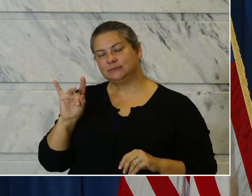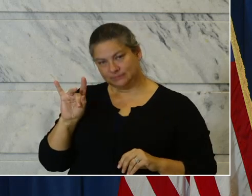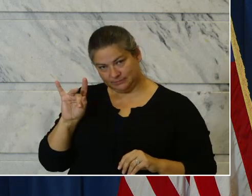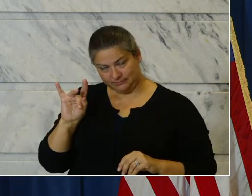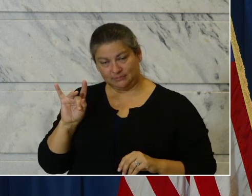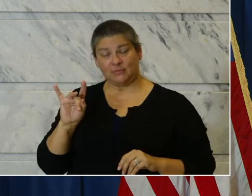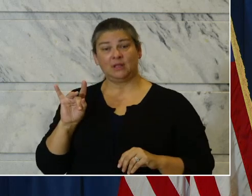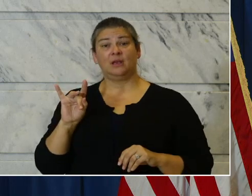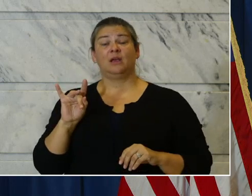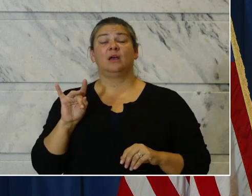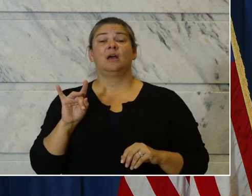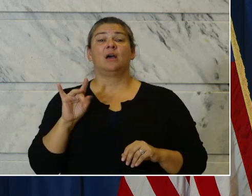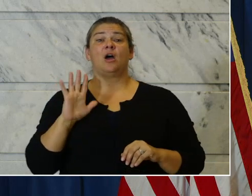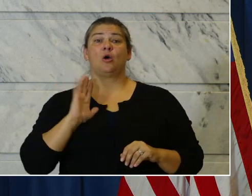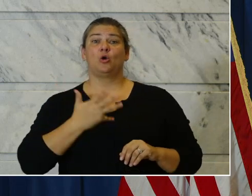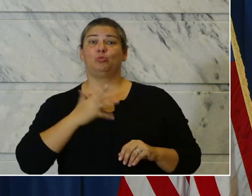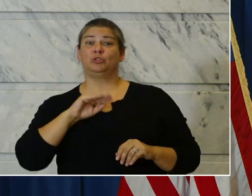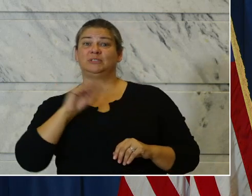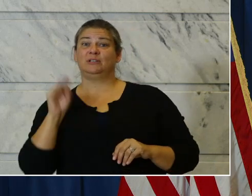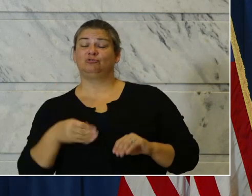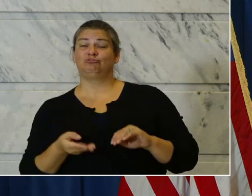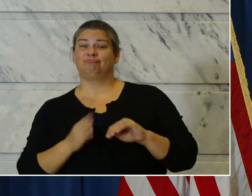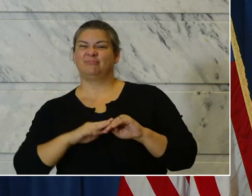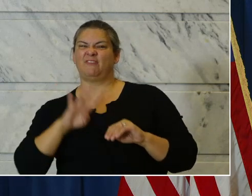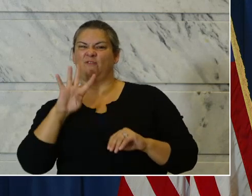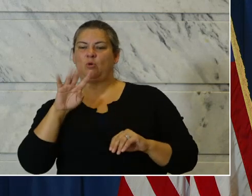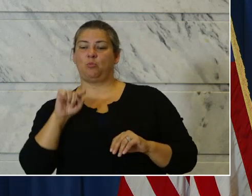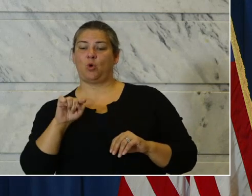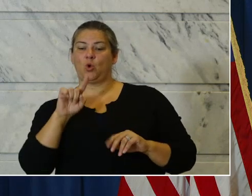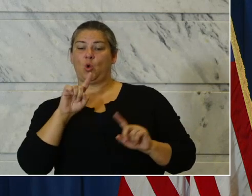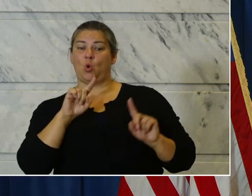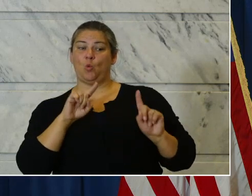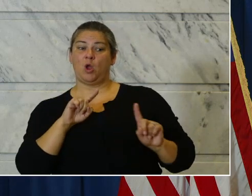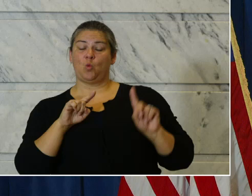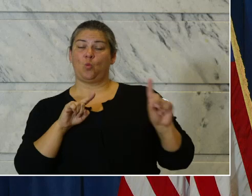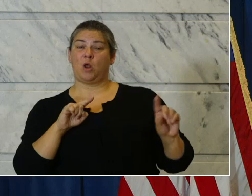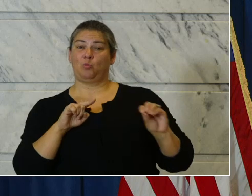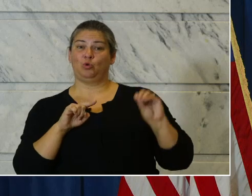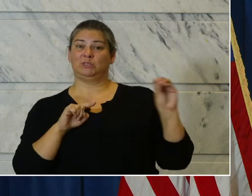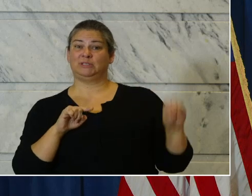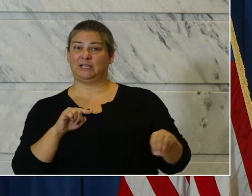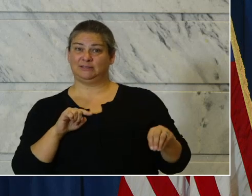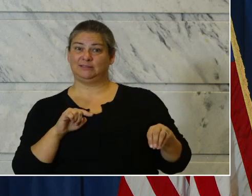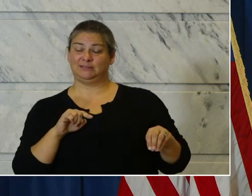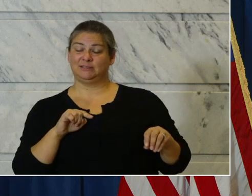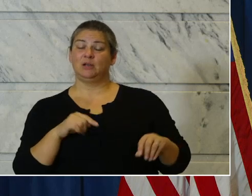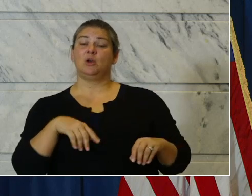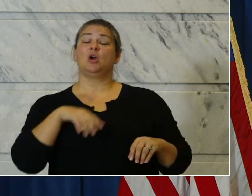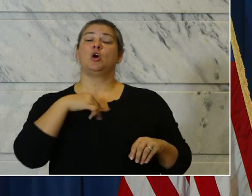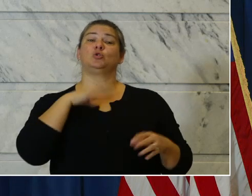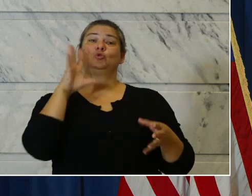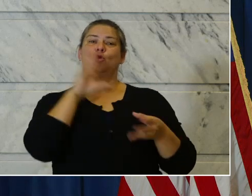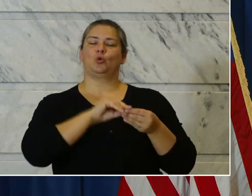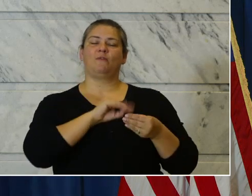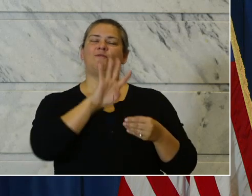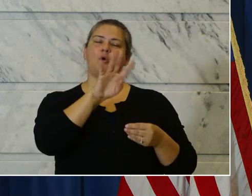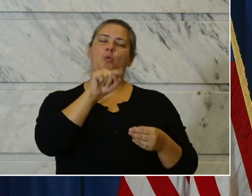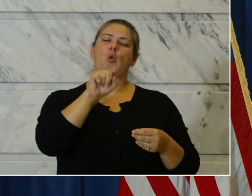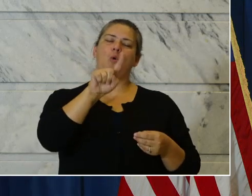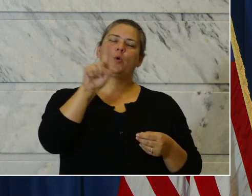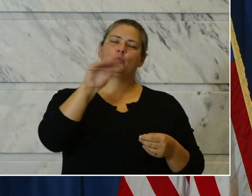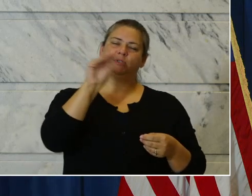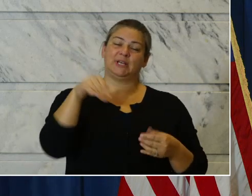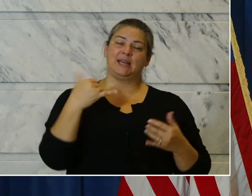Our positivity rate up from yesterday at 4.11%. Our total number of cases now